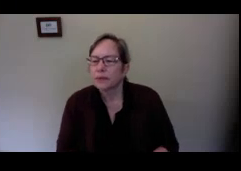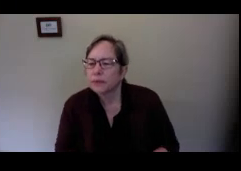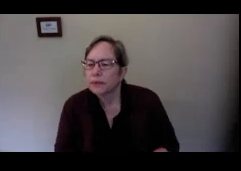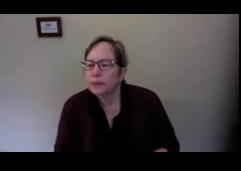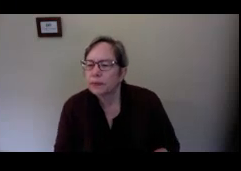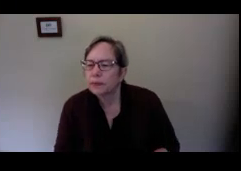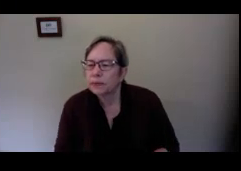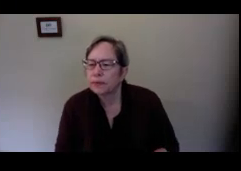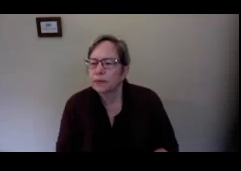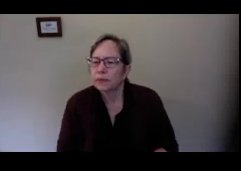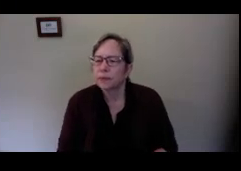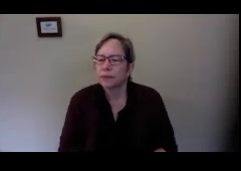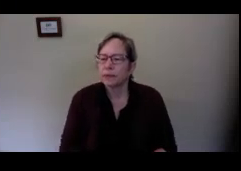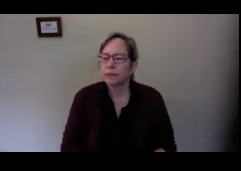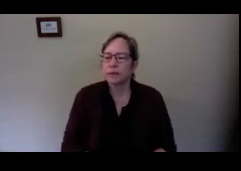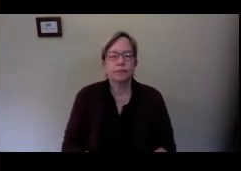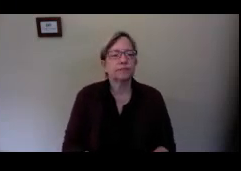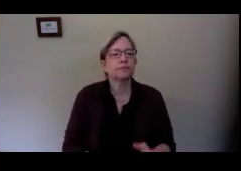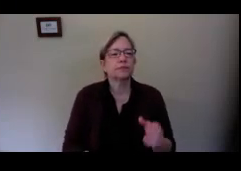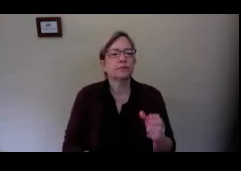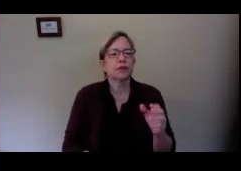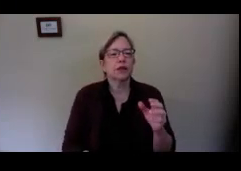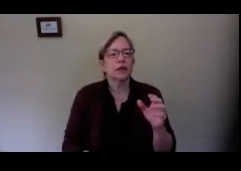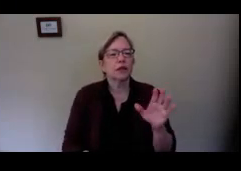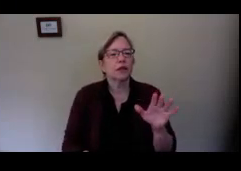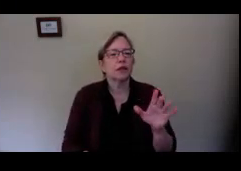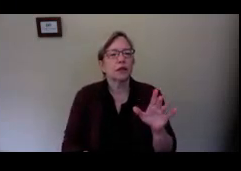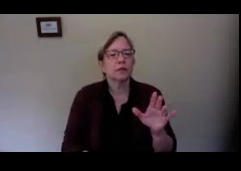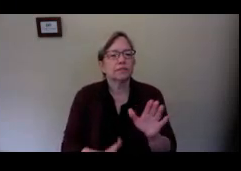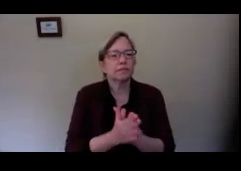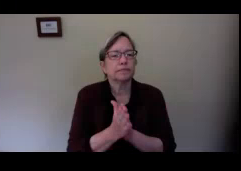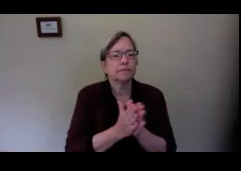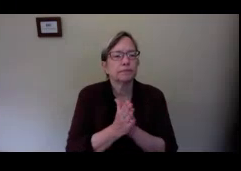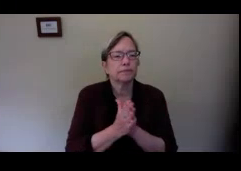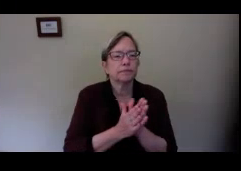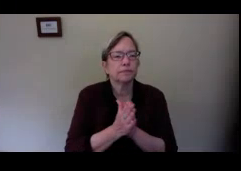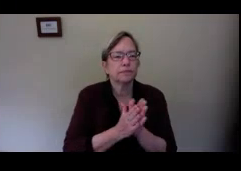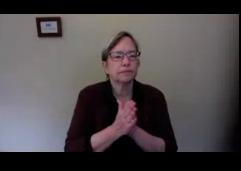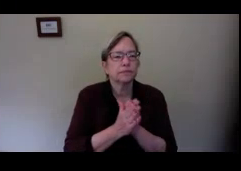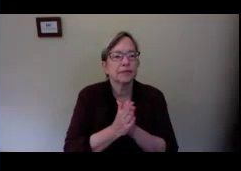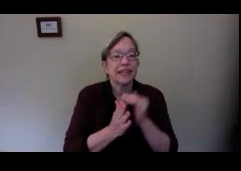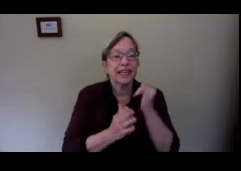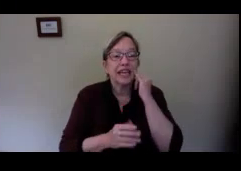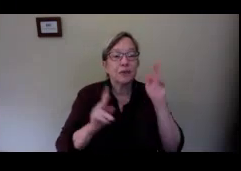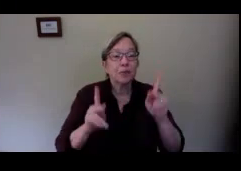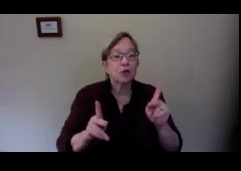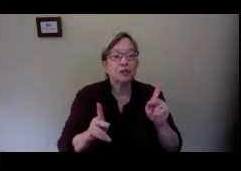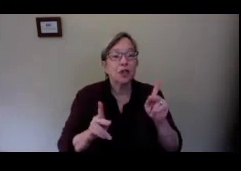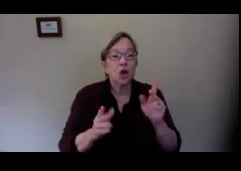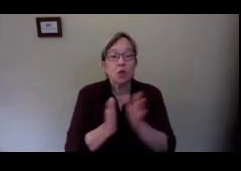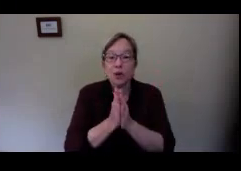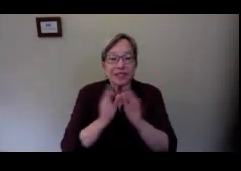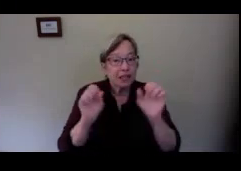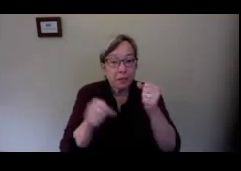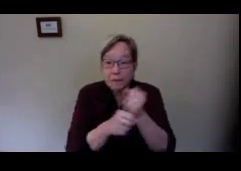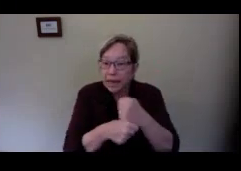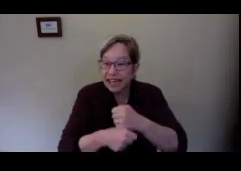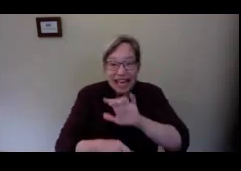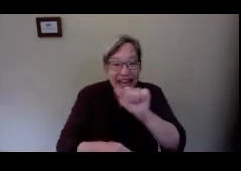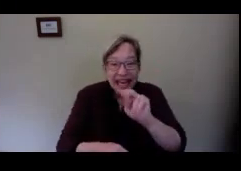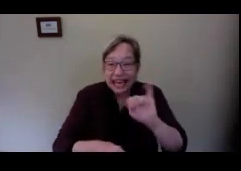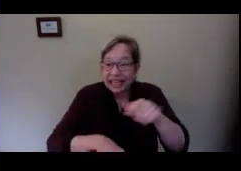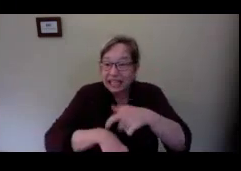The request can be made at any point in the tenancy. So a person does not have to